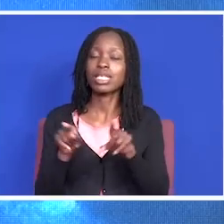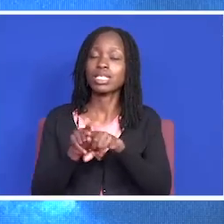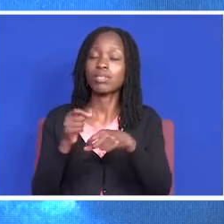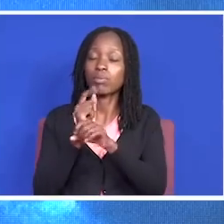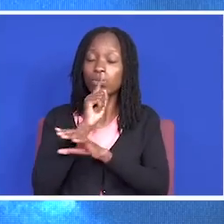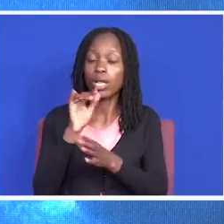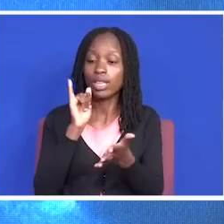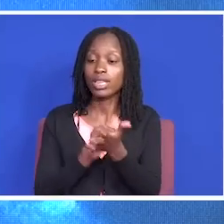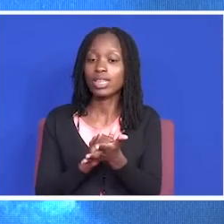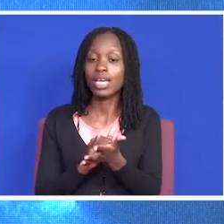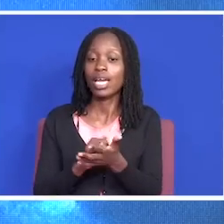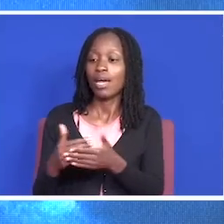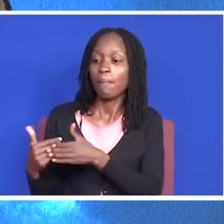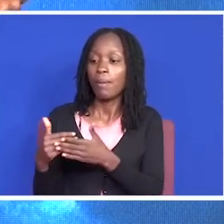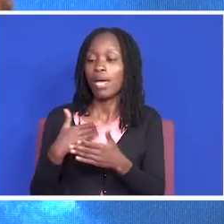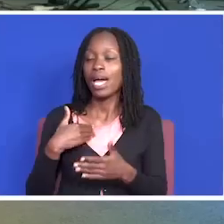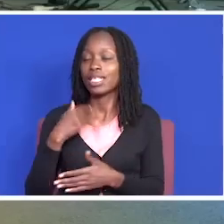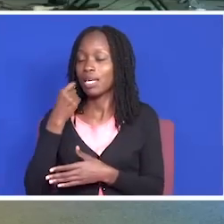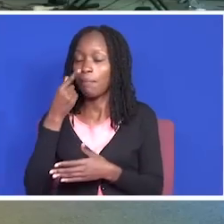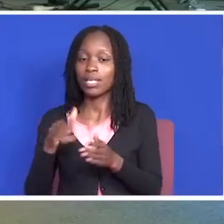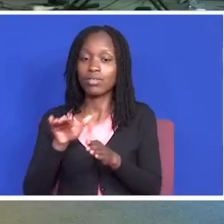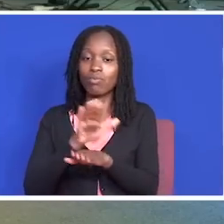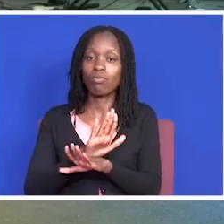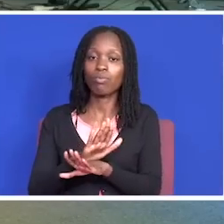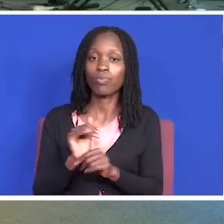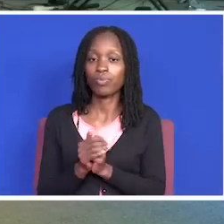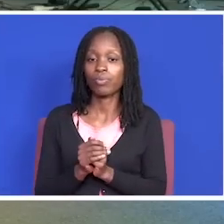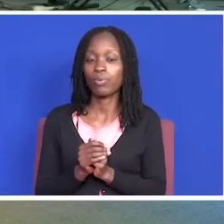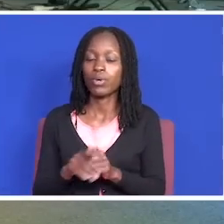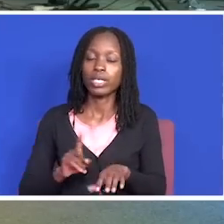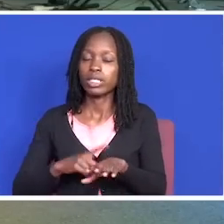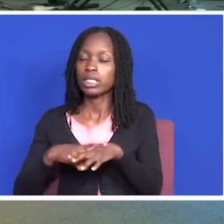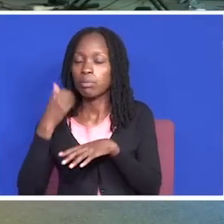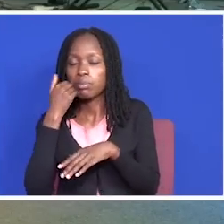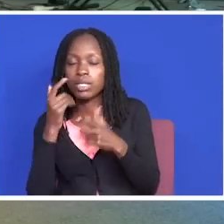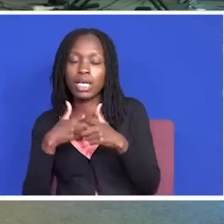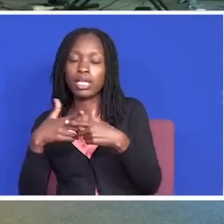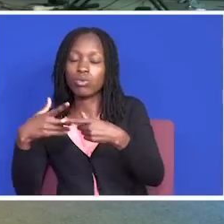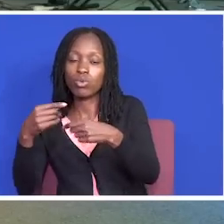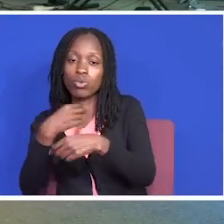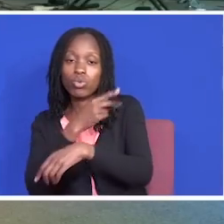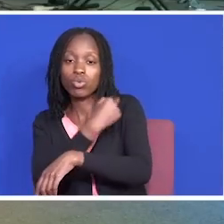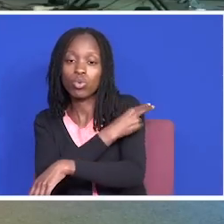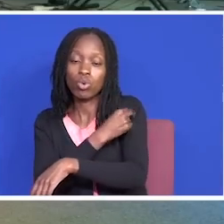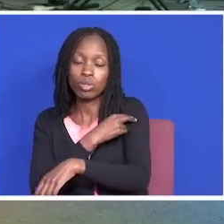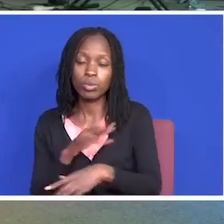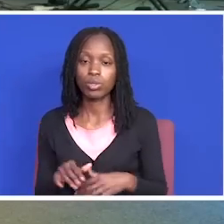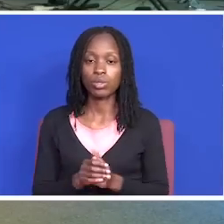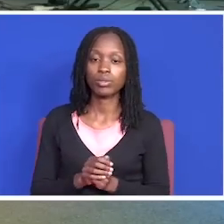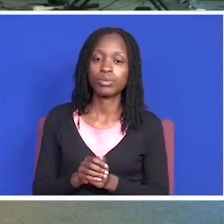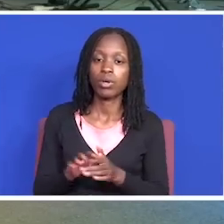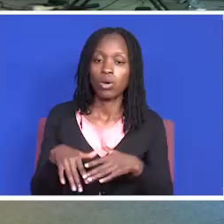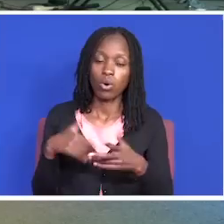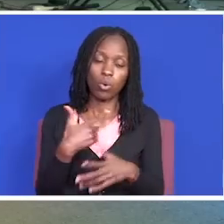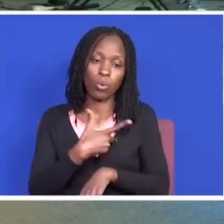baby has a medical cover that allows him to be treated when he is sick, or even to be examined